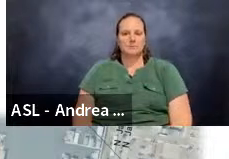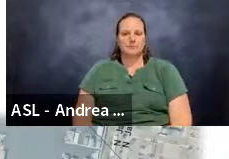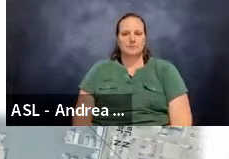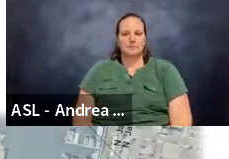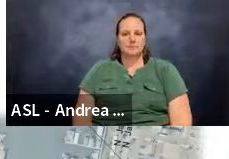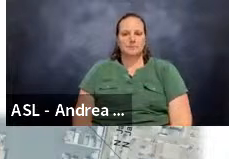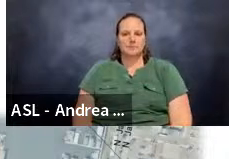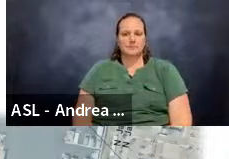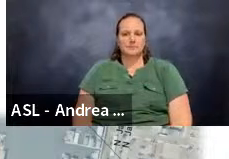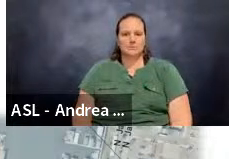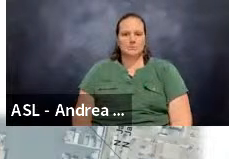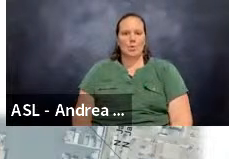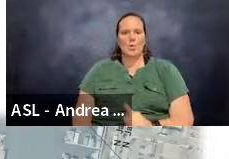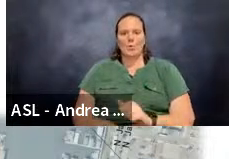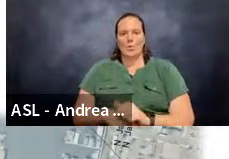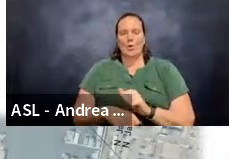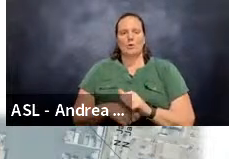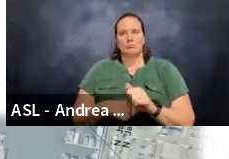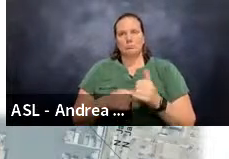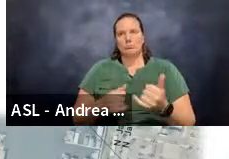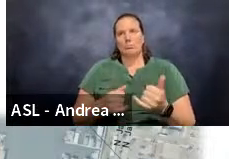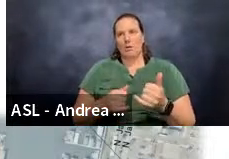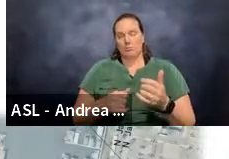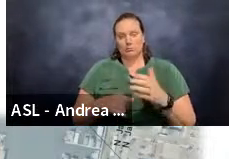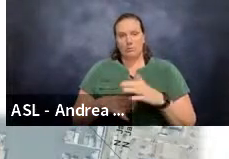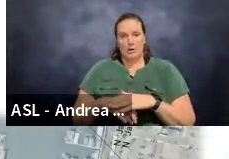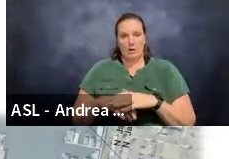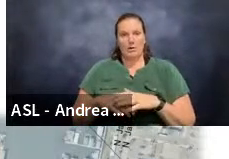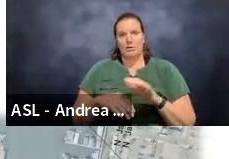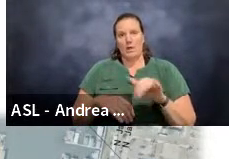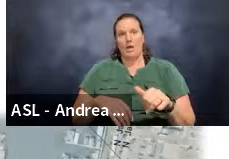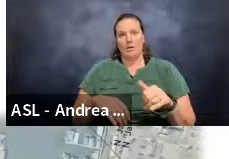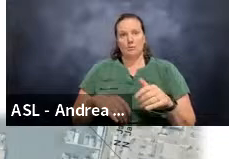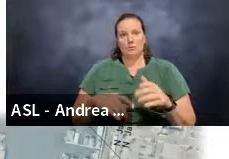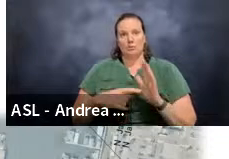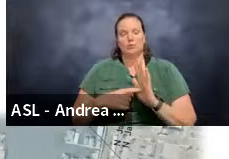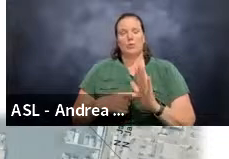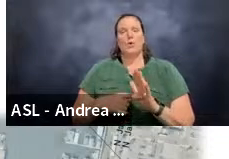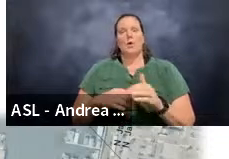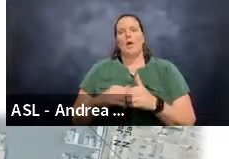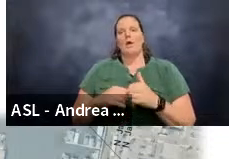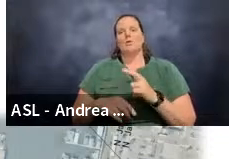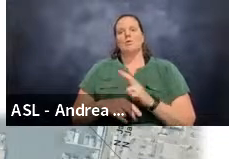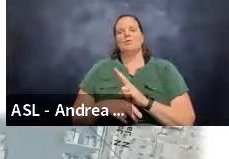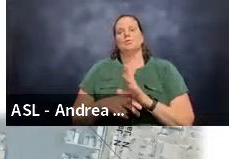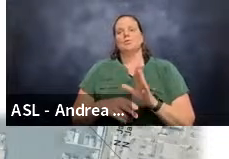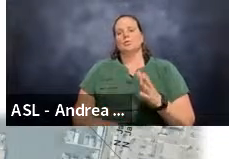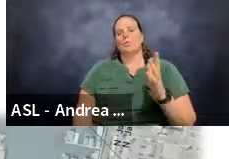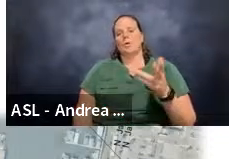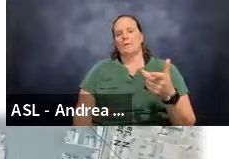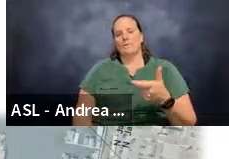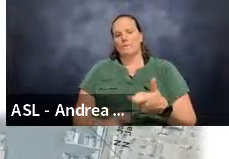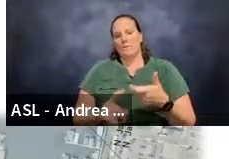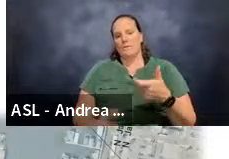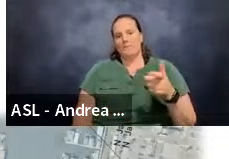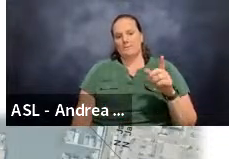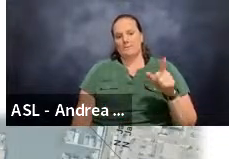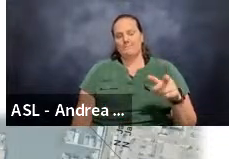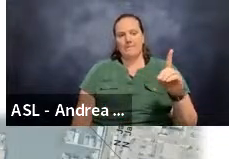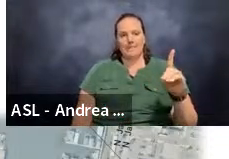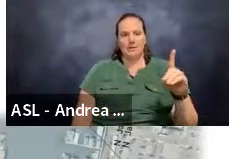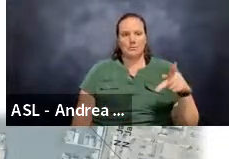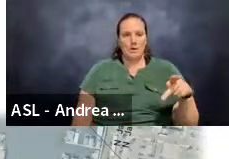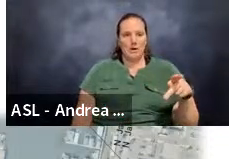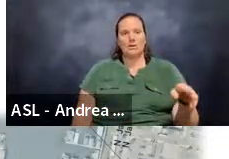As I said, work is underway on the videos to depict how users will go from, for example, Delta Park